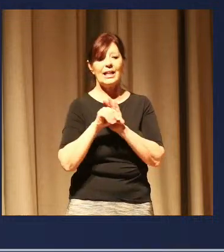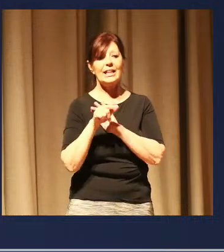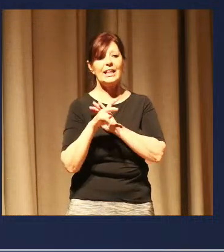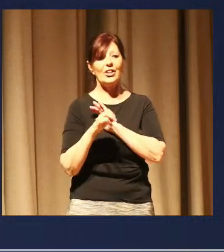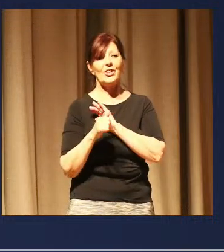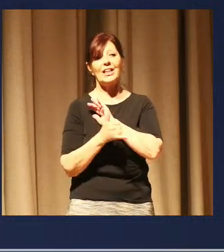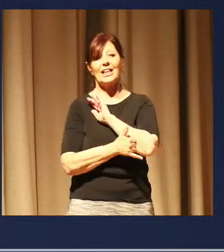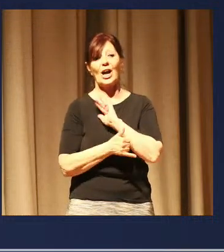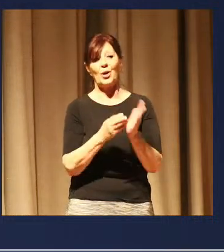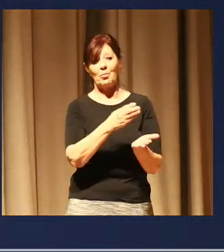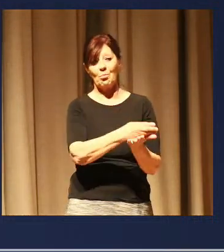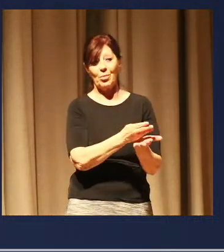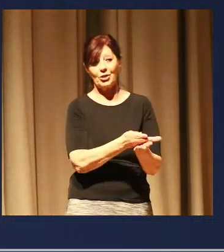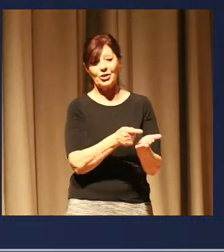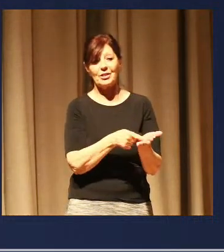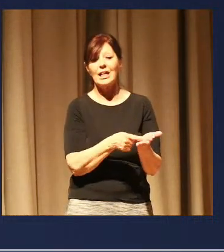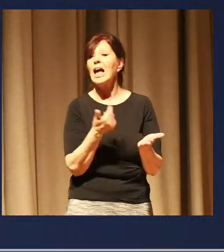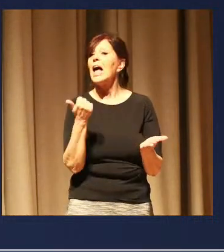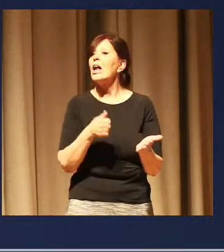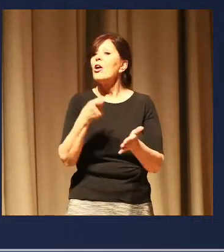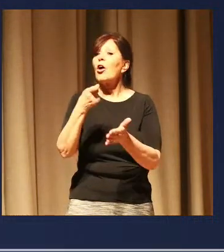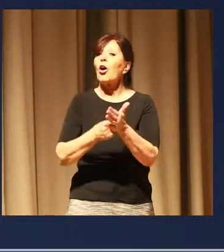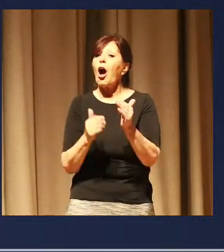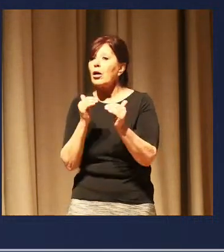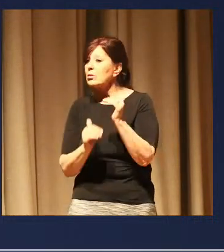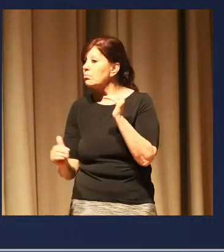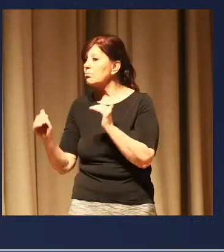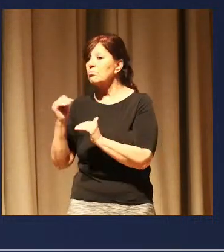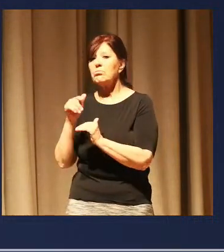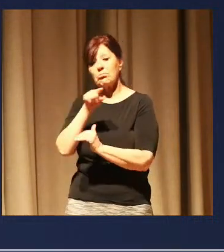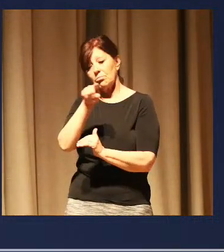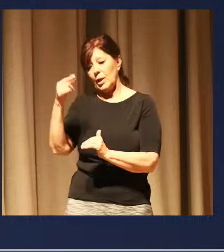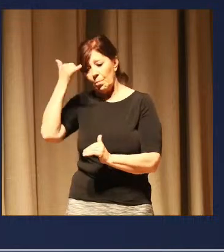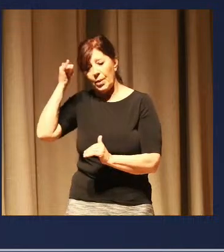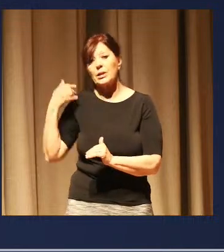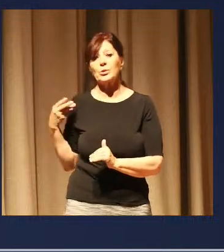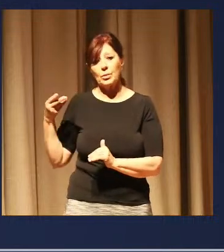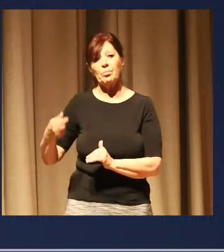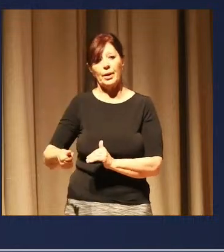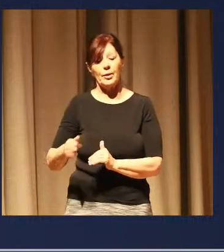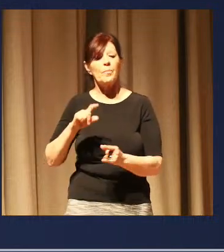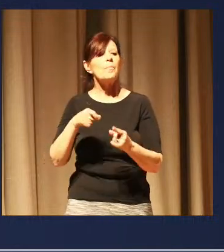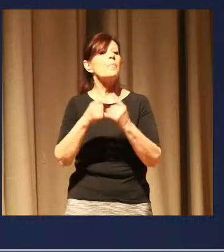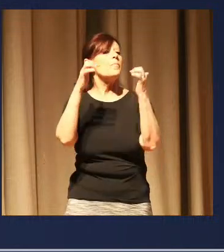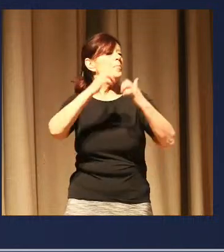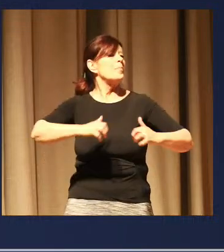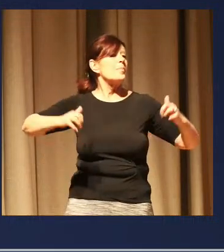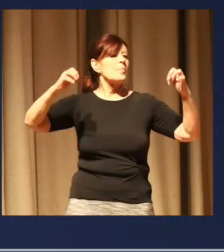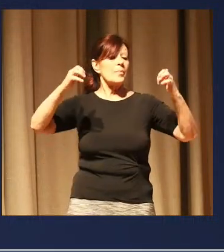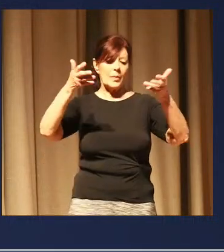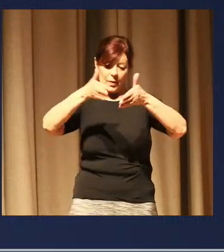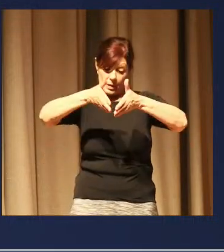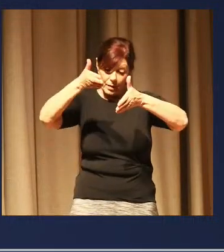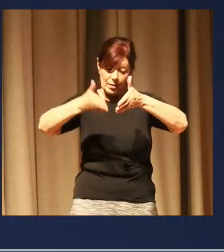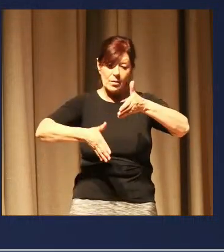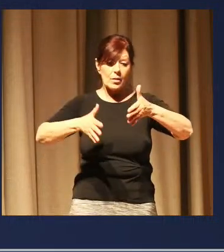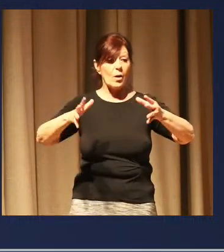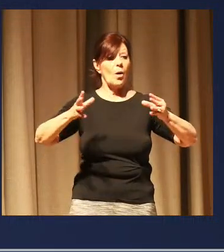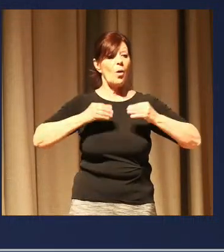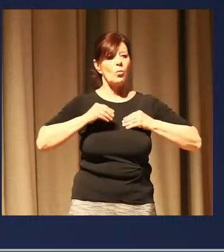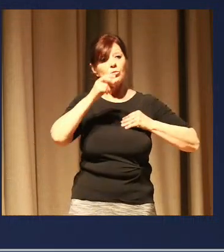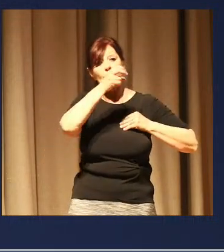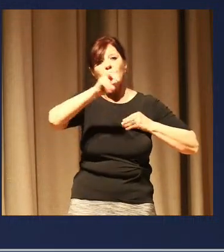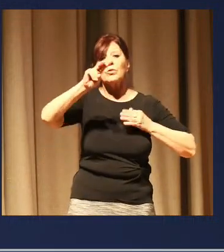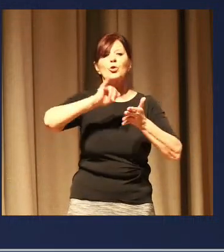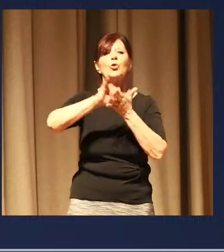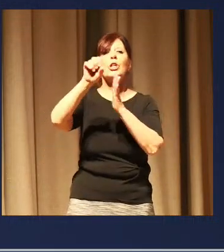budget. Any cost overruns for construction will be borne by the Bills. When the stadium is completed, ownership will transfer to New York State, who